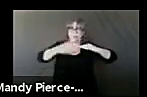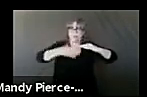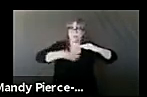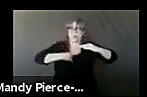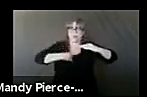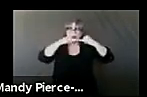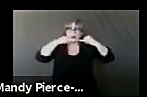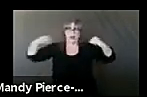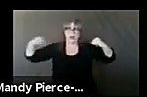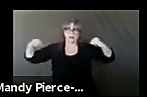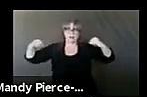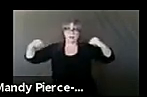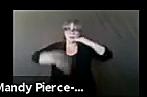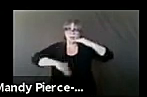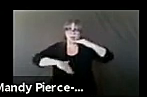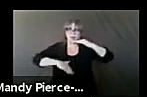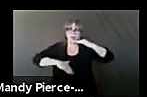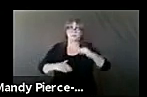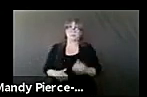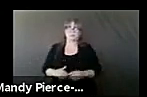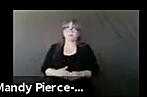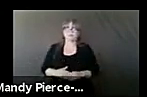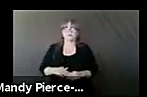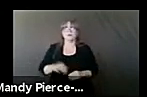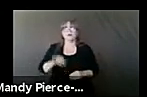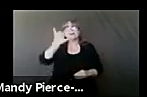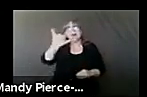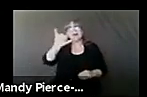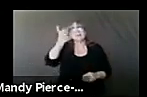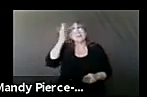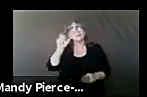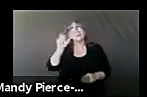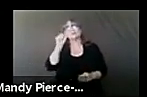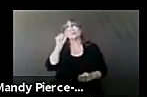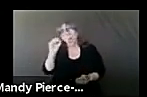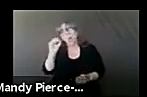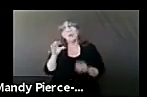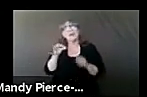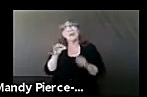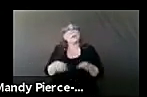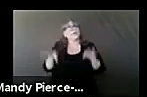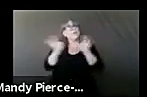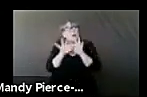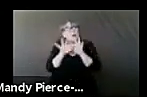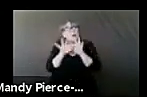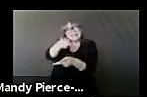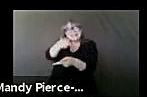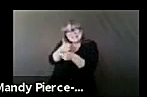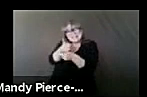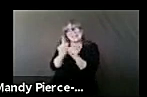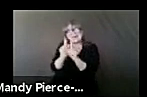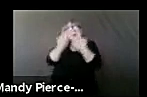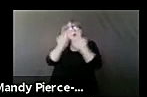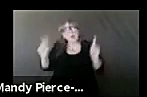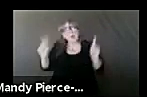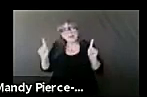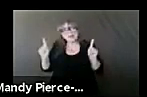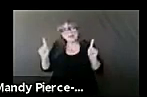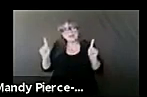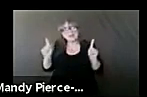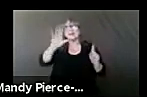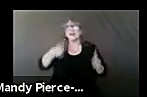This is why social distancing is so important. It's important for everyone to take these recommendations seriously and to take this virus